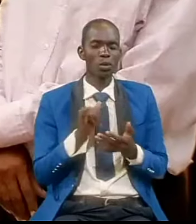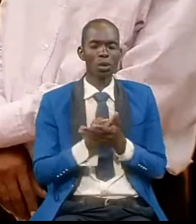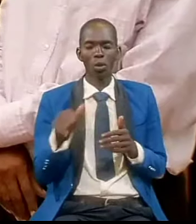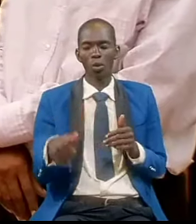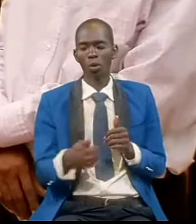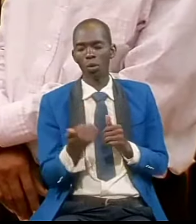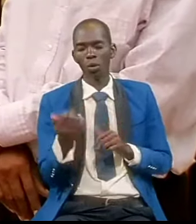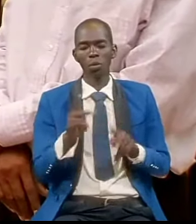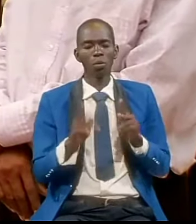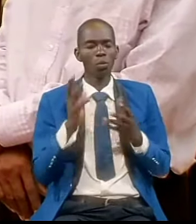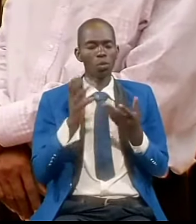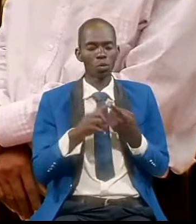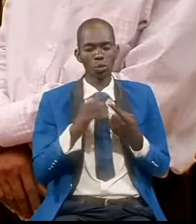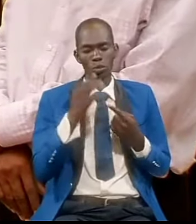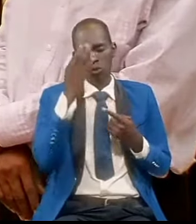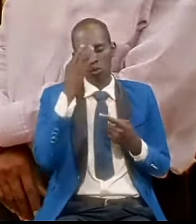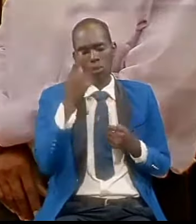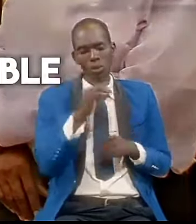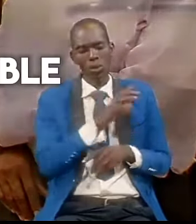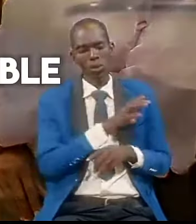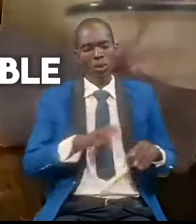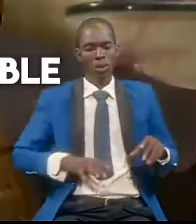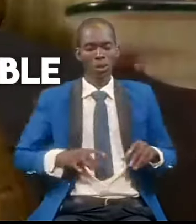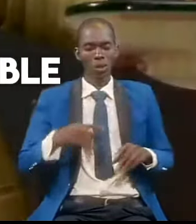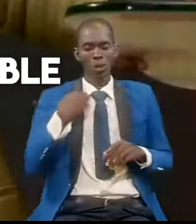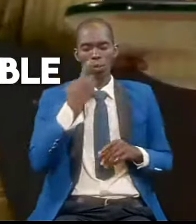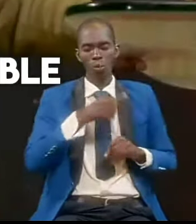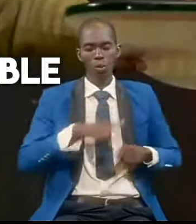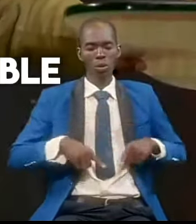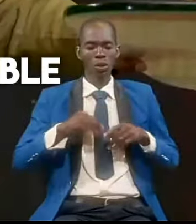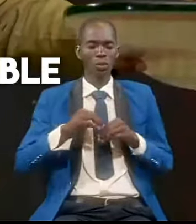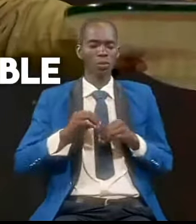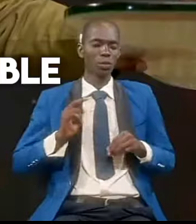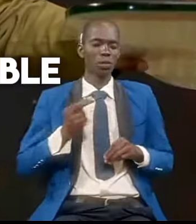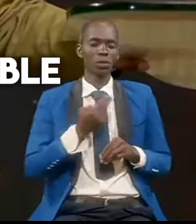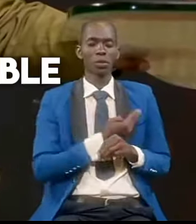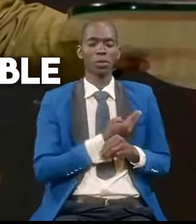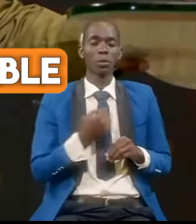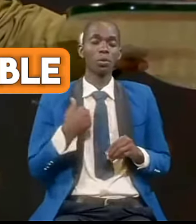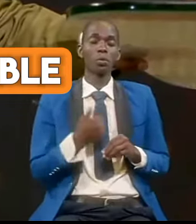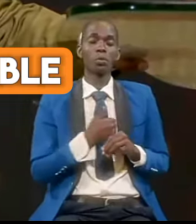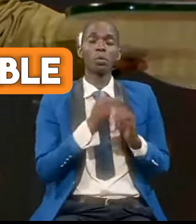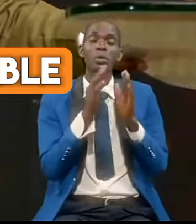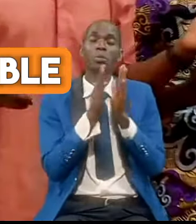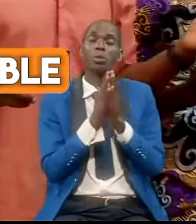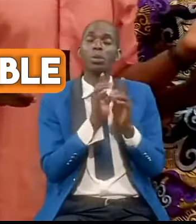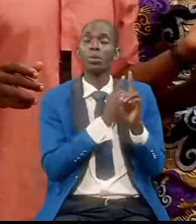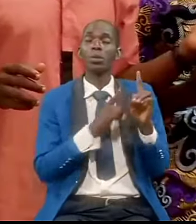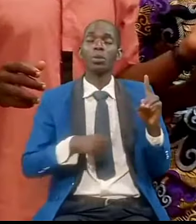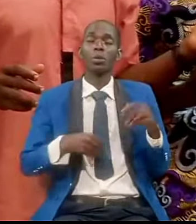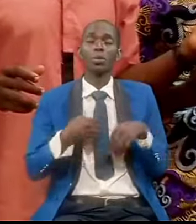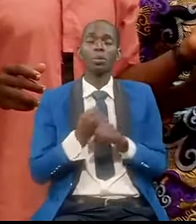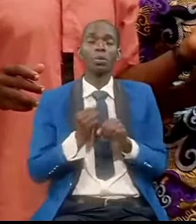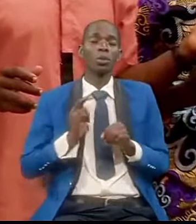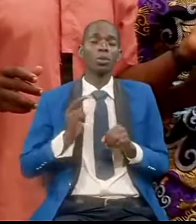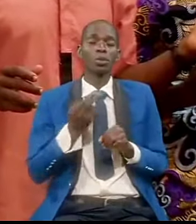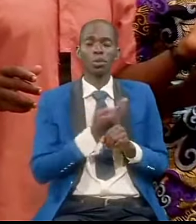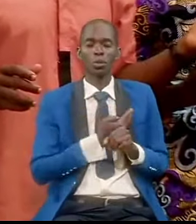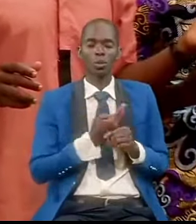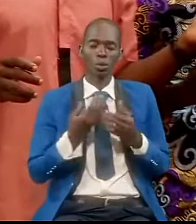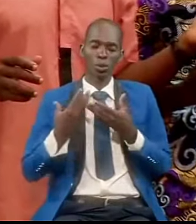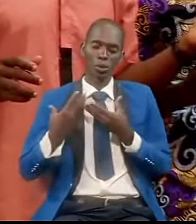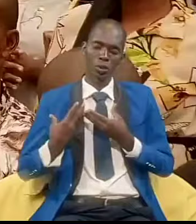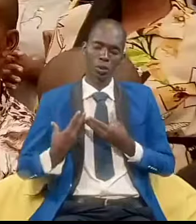us. We pray, Lord, make us gentle, make us peaceable, make us full